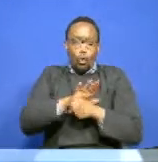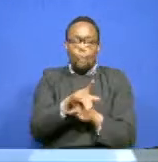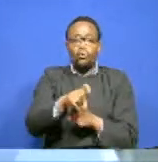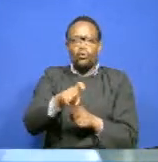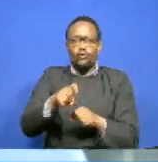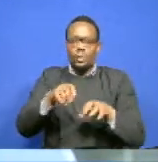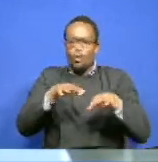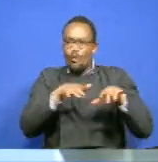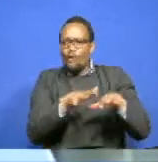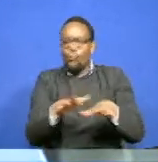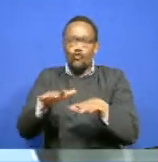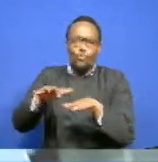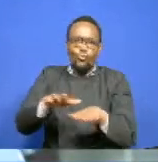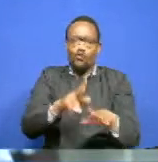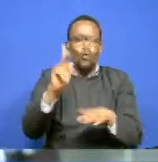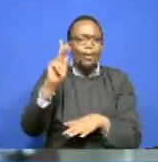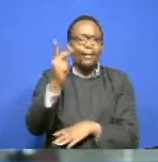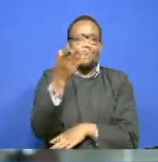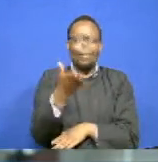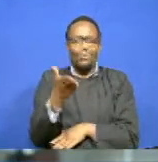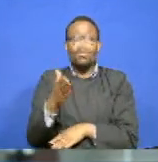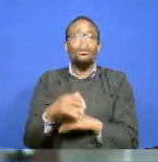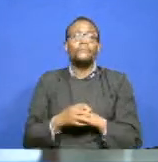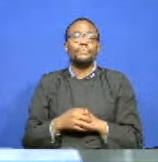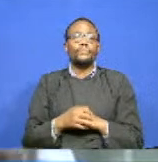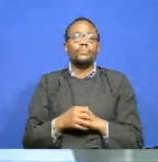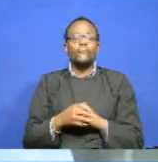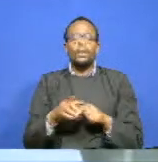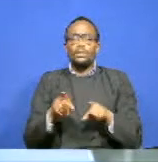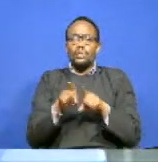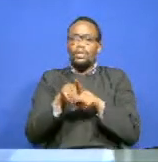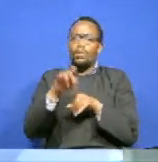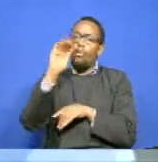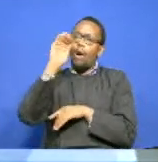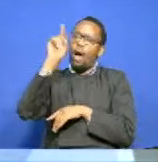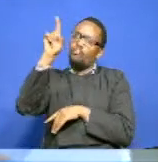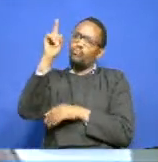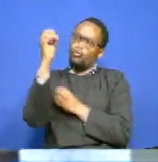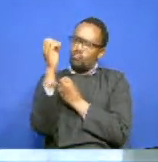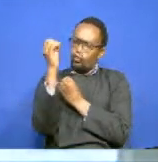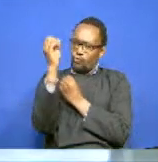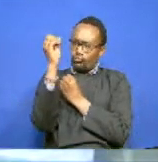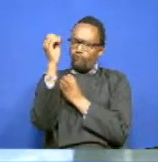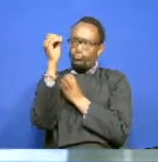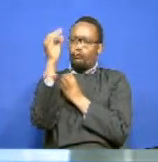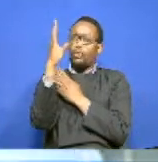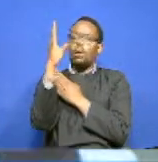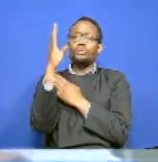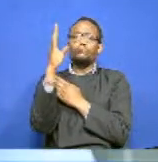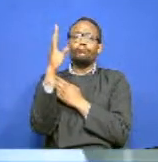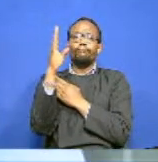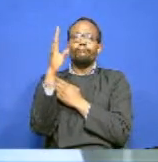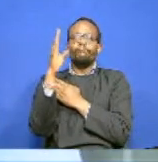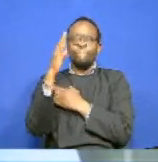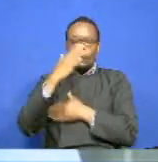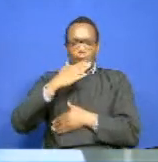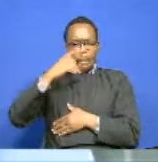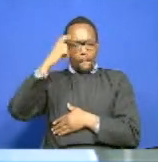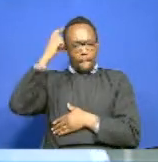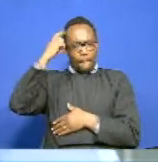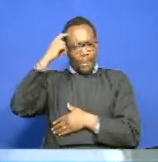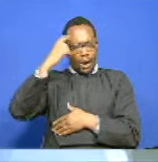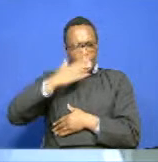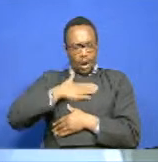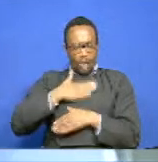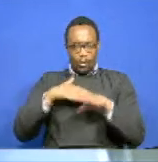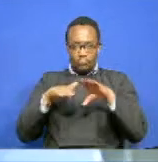surging in this spike of second wave. We ask of you, Father, that you stir up the conscience of the citizens of